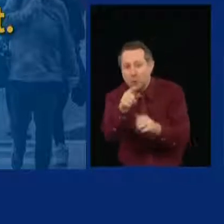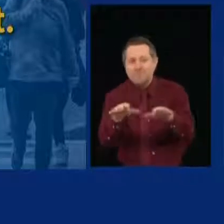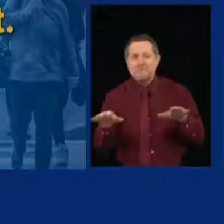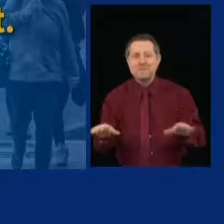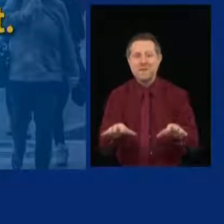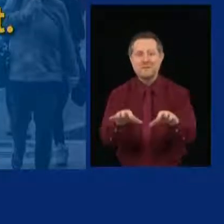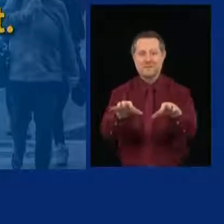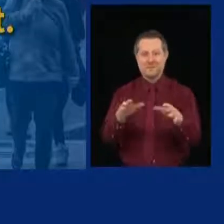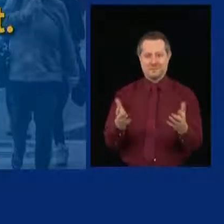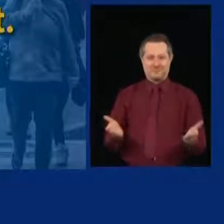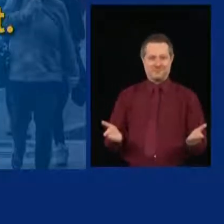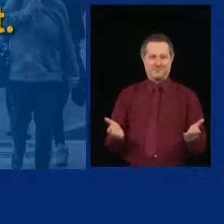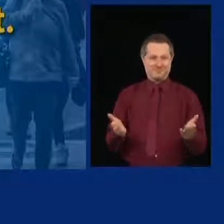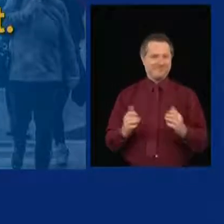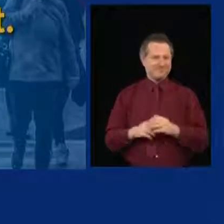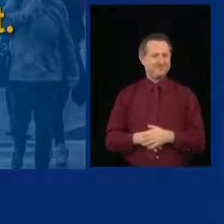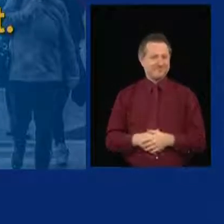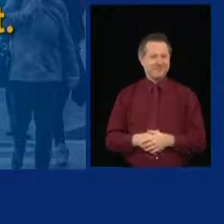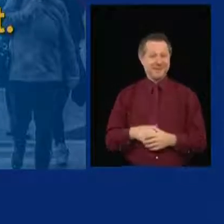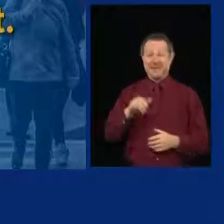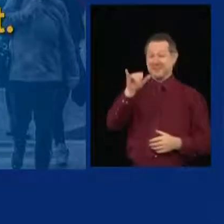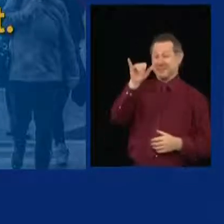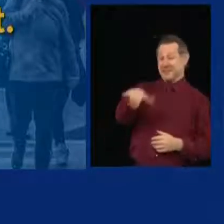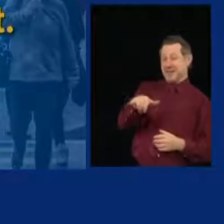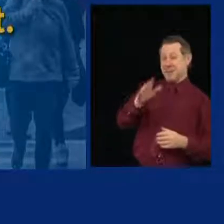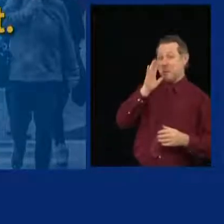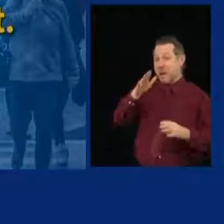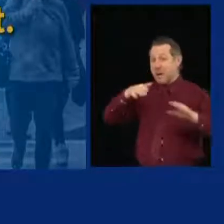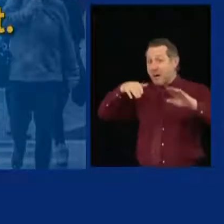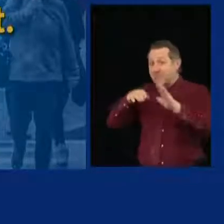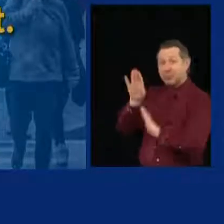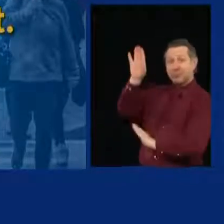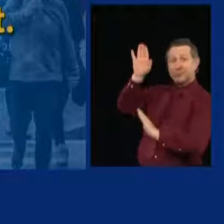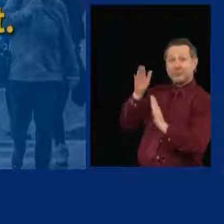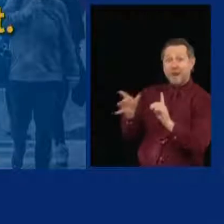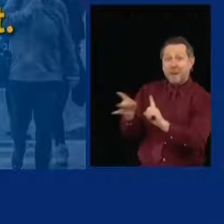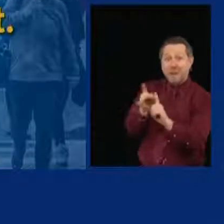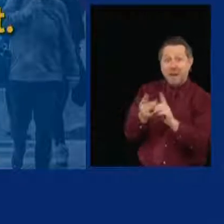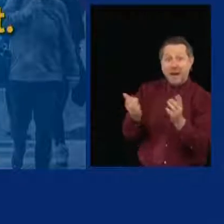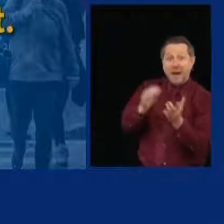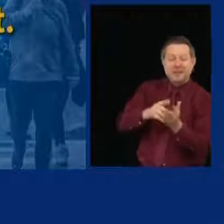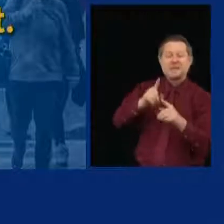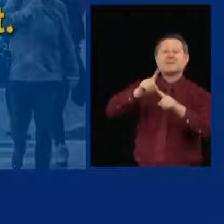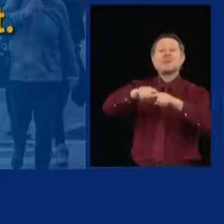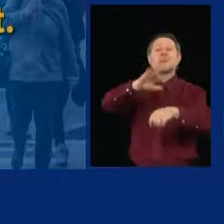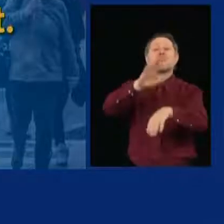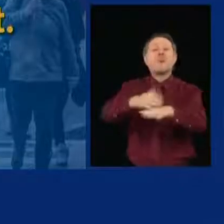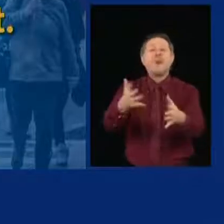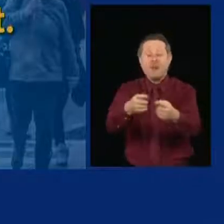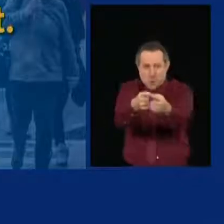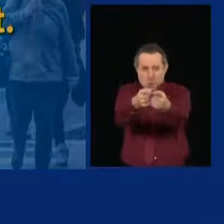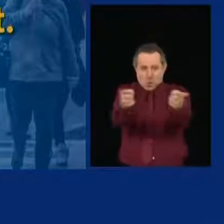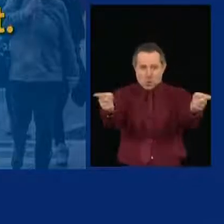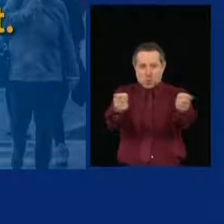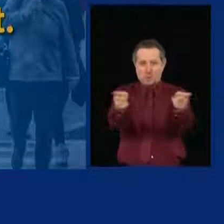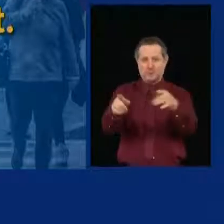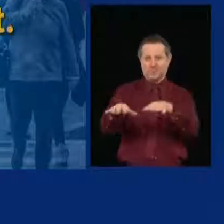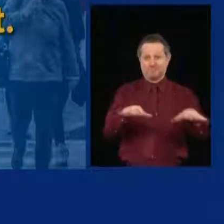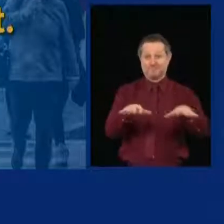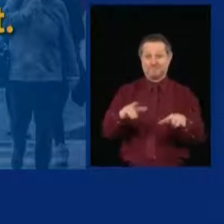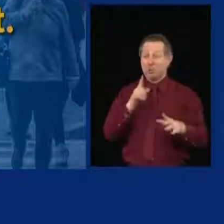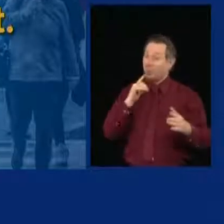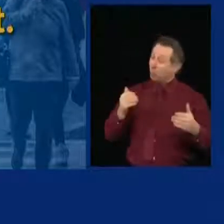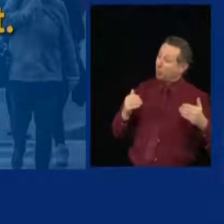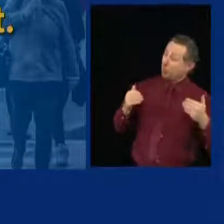higher infection rate? Depends on what we do. You increase economic activity, we expect to see